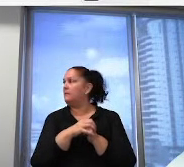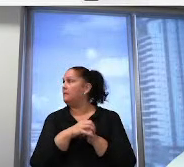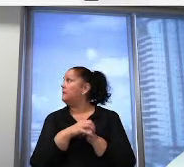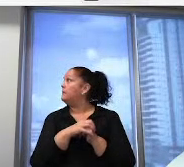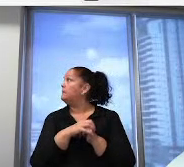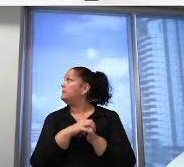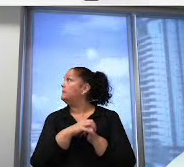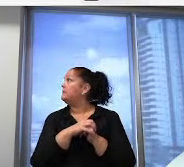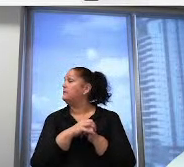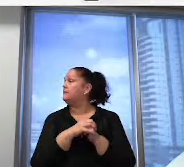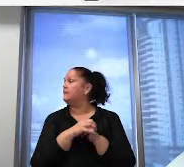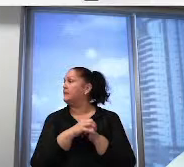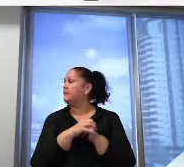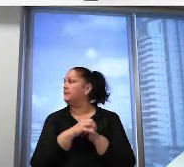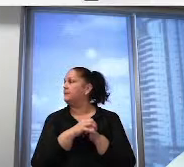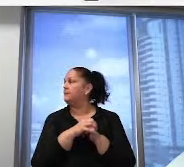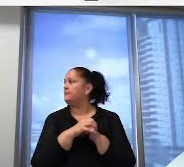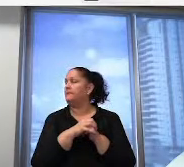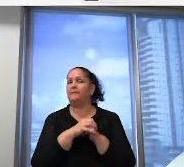projects?